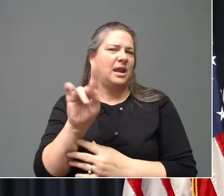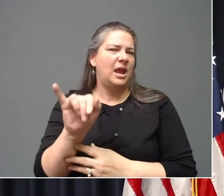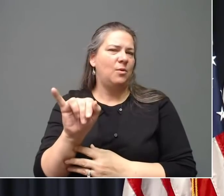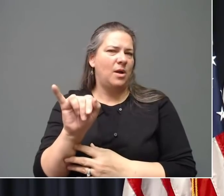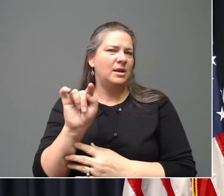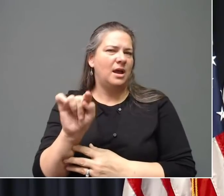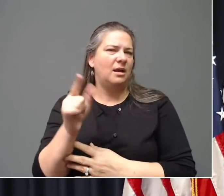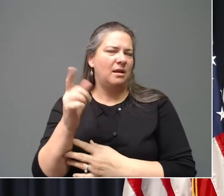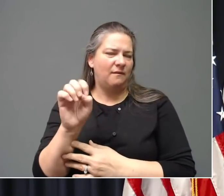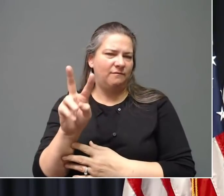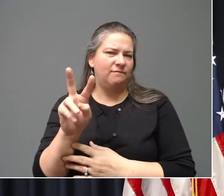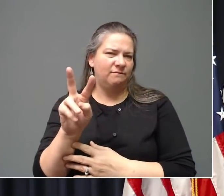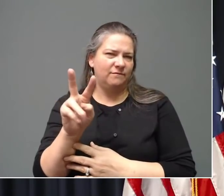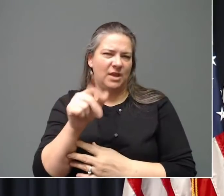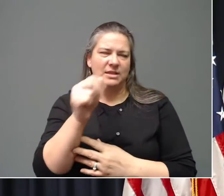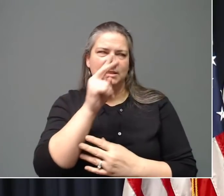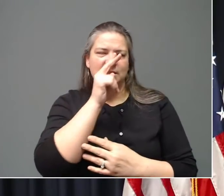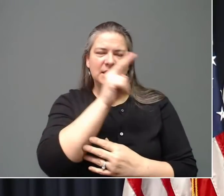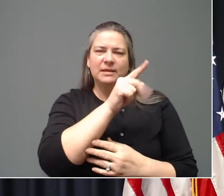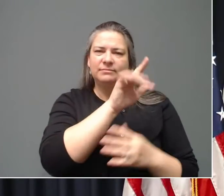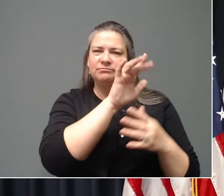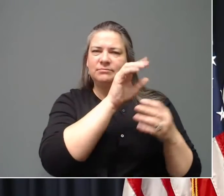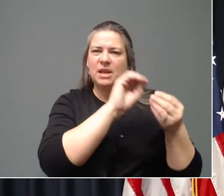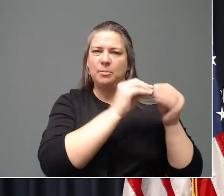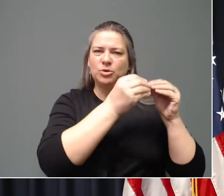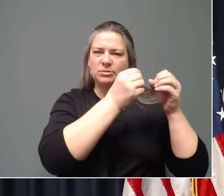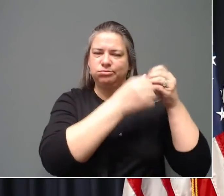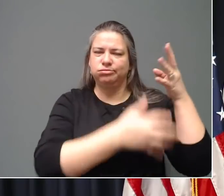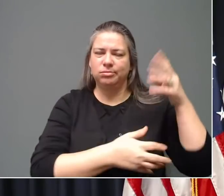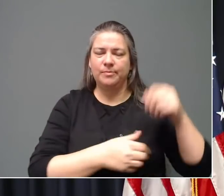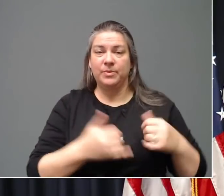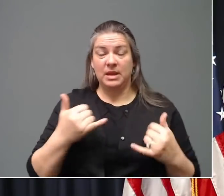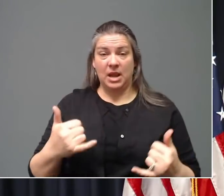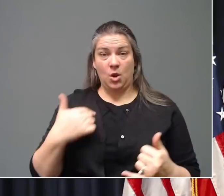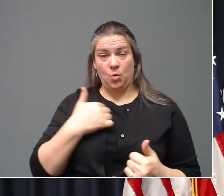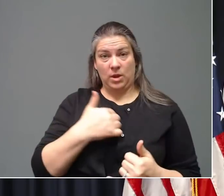kycovid19.ky.gov. Our positivity rate is now up to